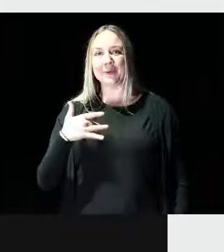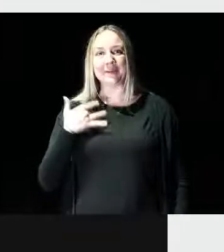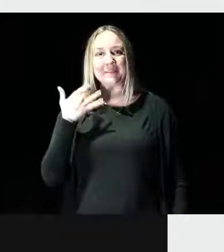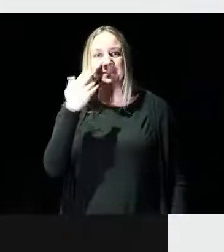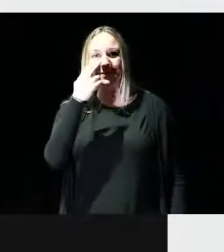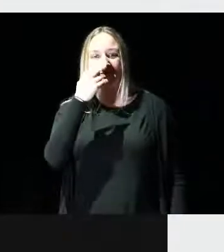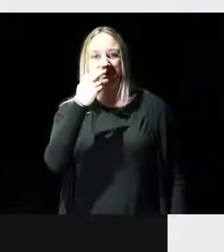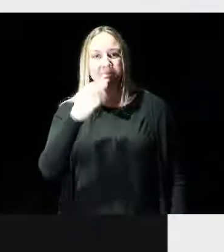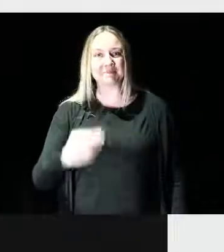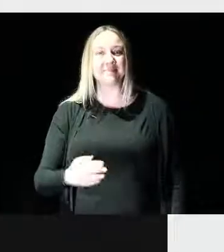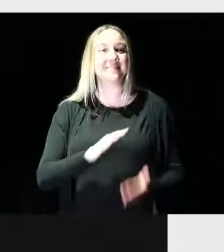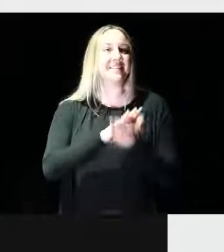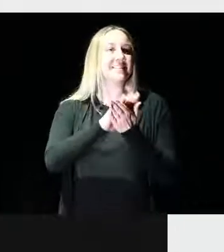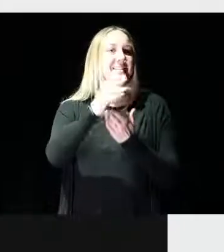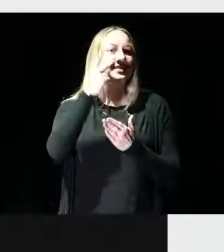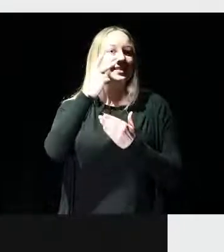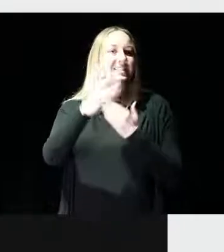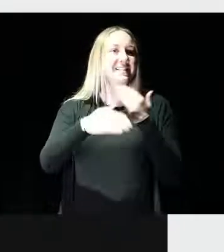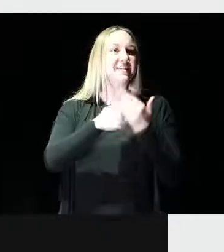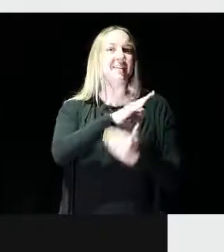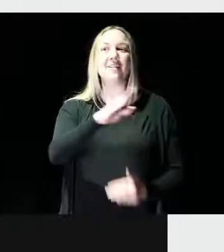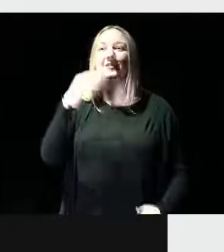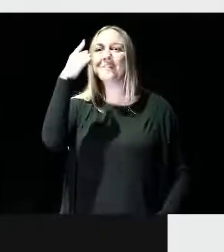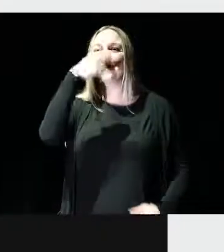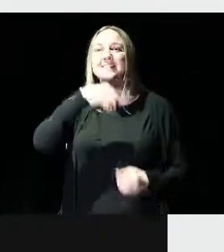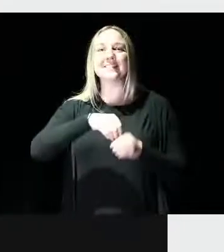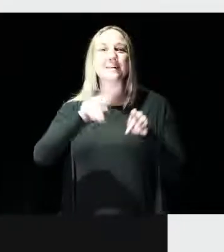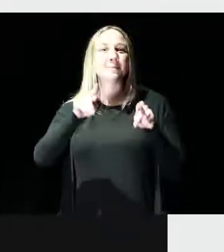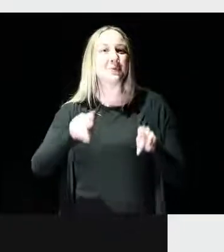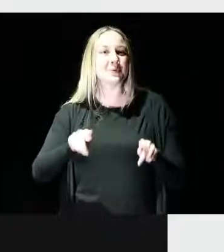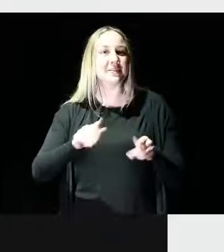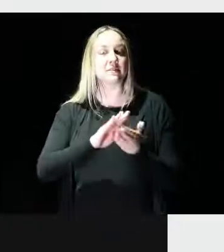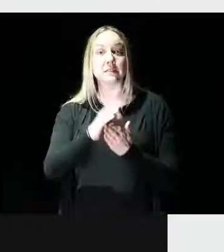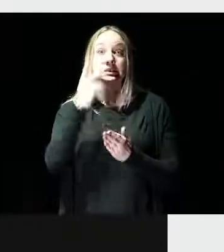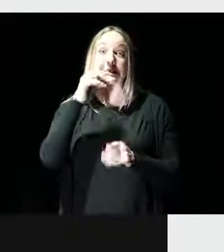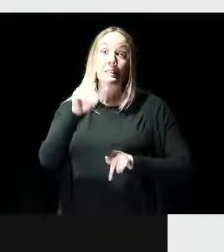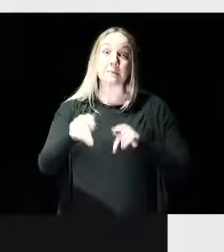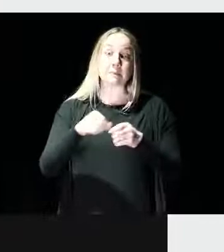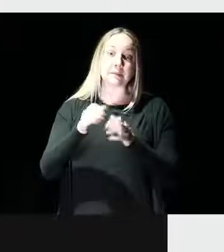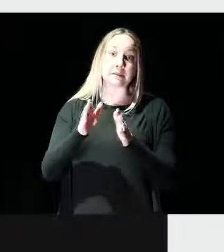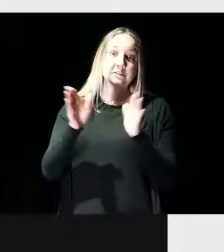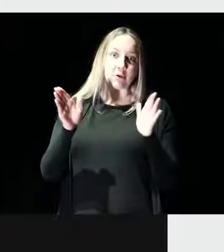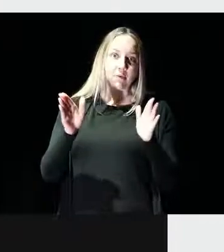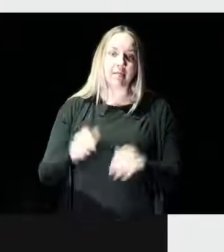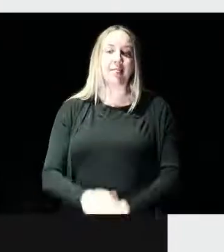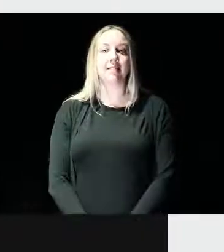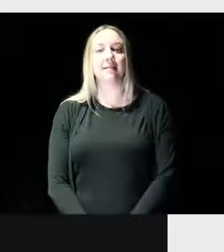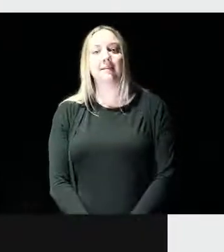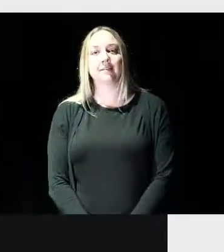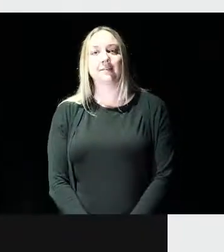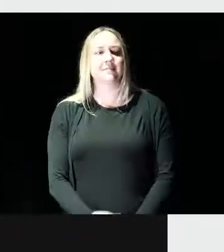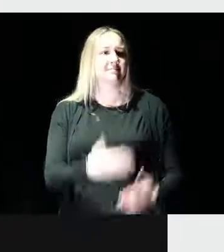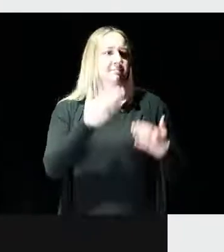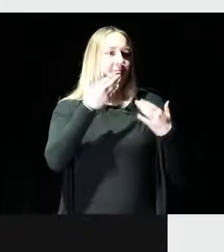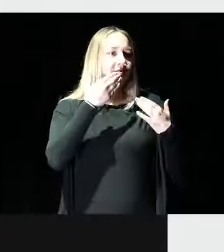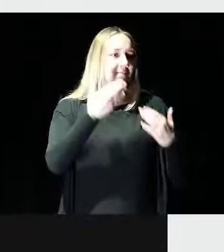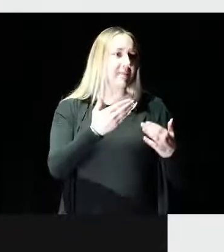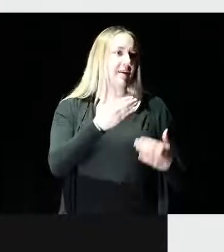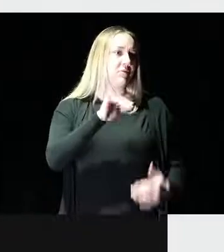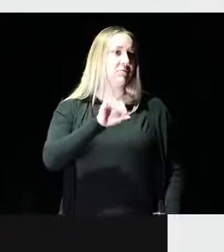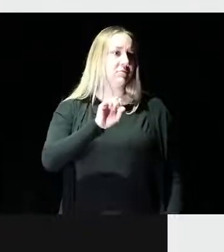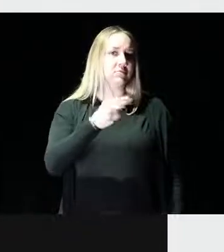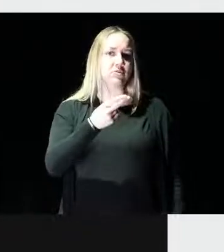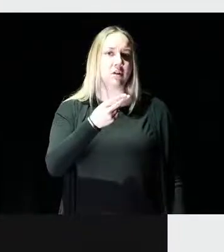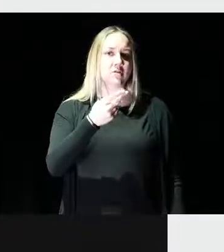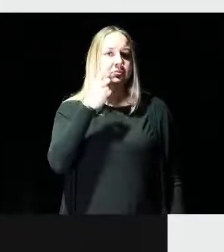It is very nice to see you all, to see people in general. Thank you, Josh, for